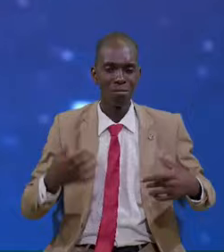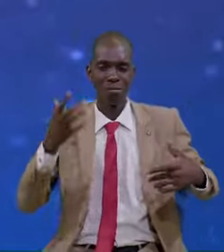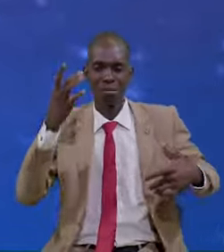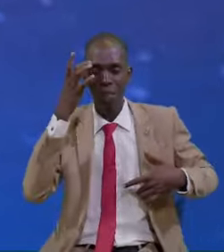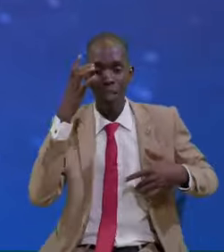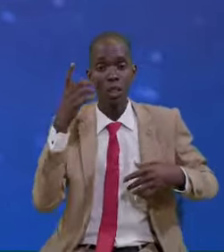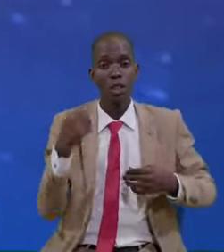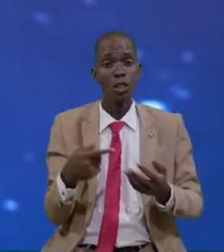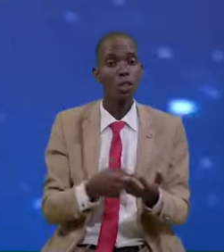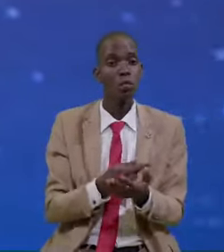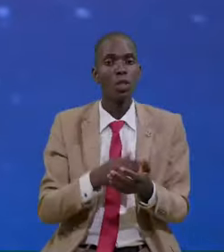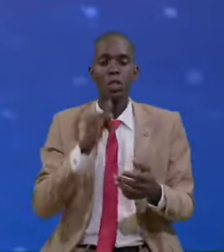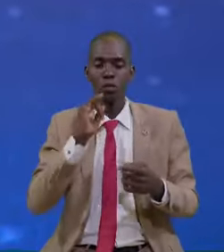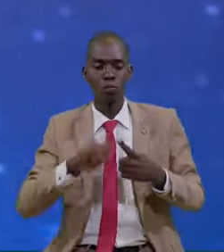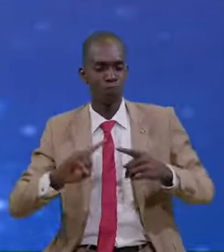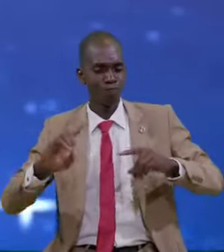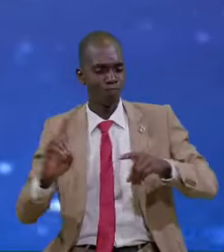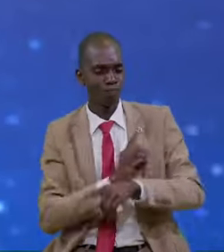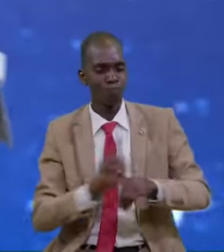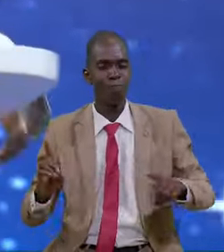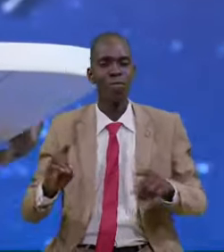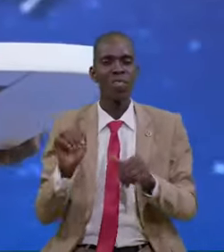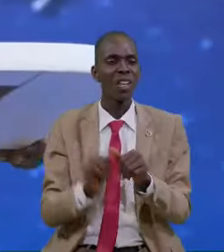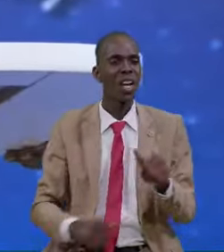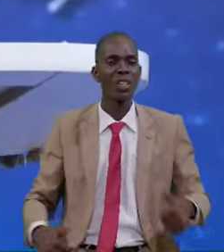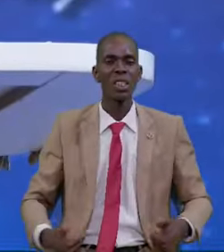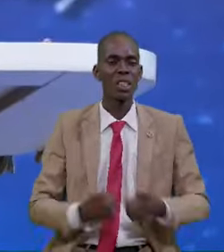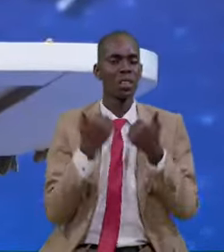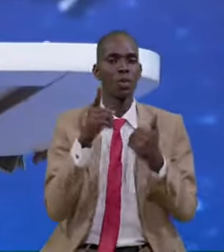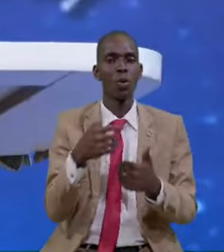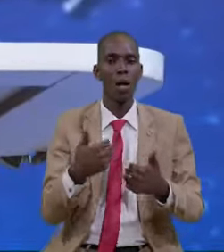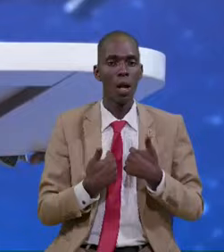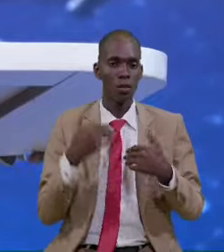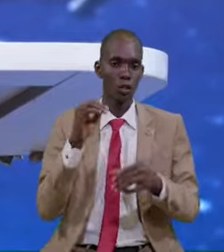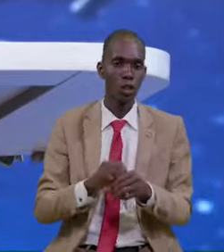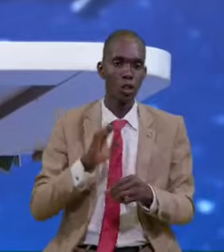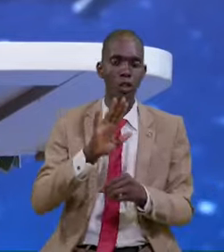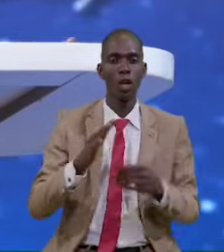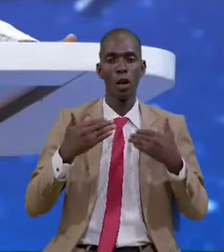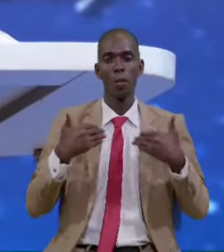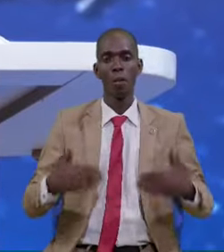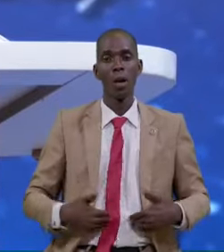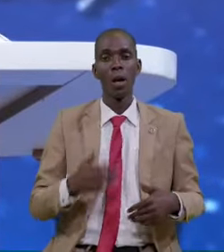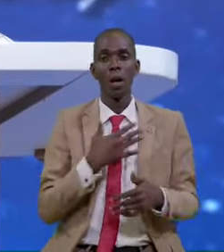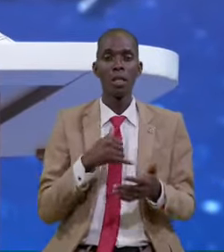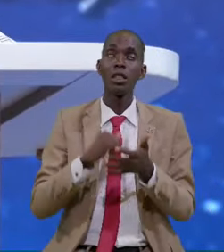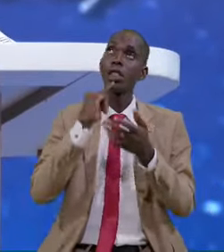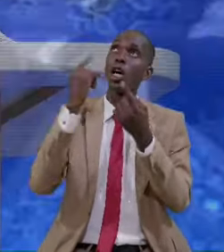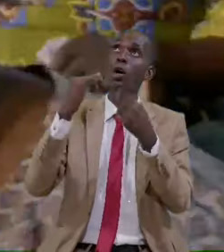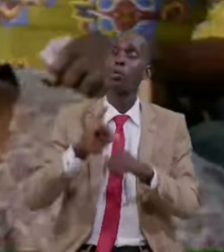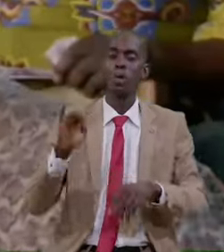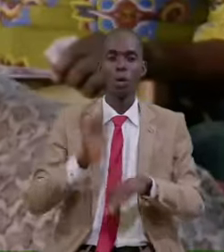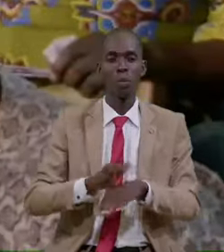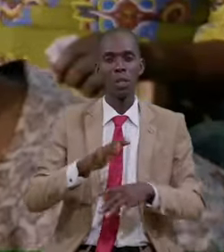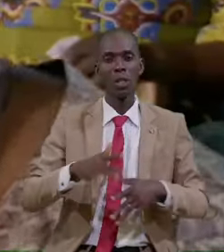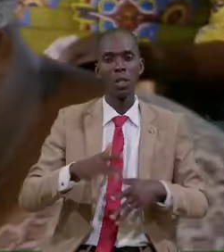to deal with every challenge you have in your body, and it's coming upon your life today in